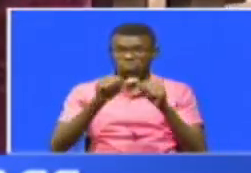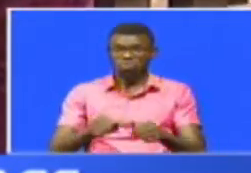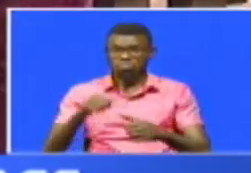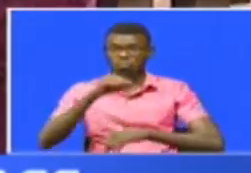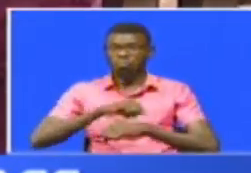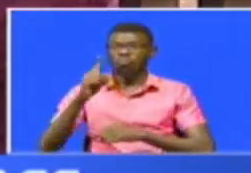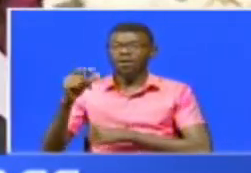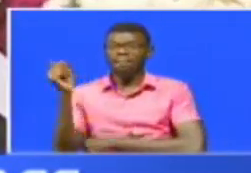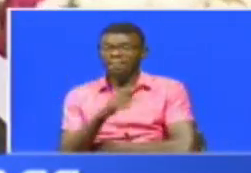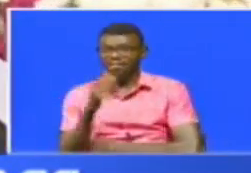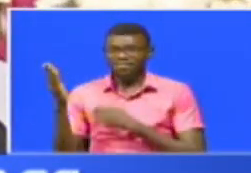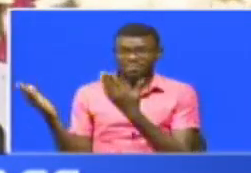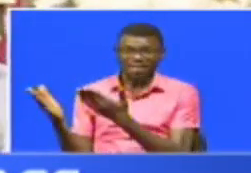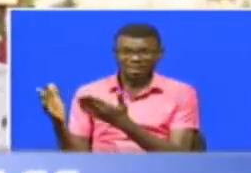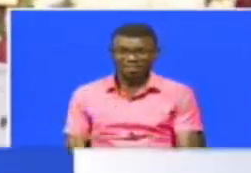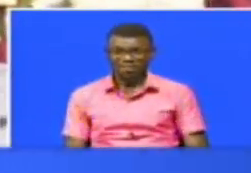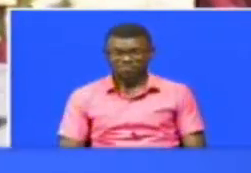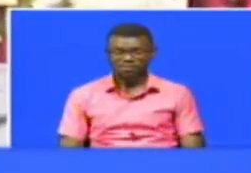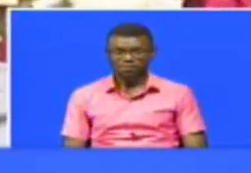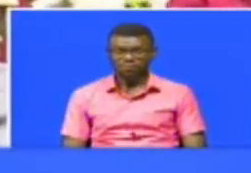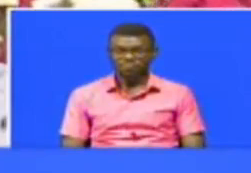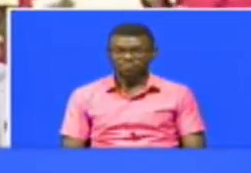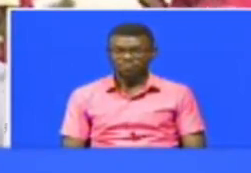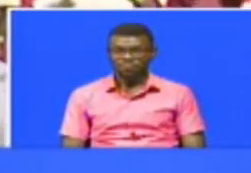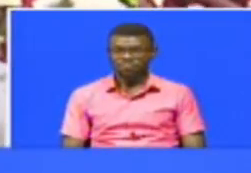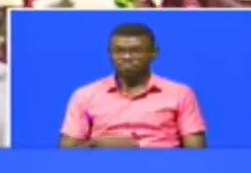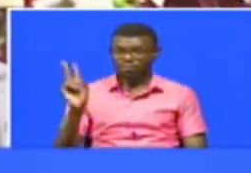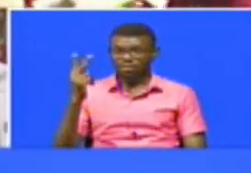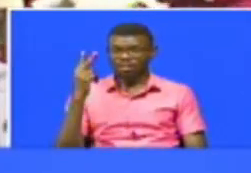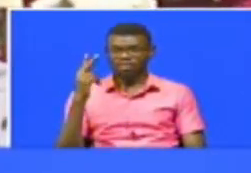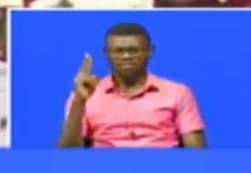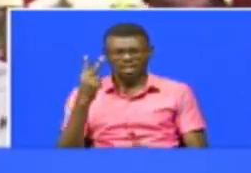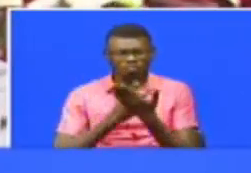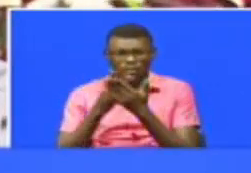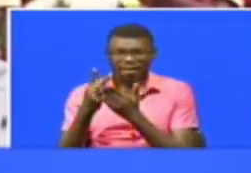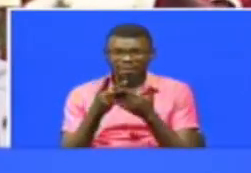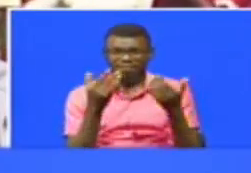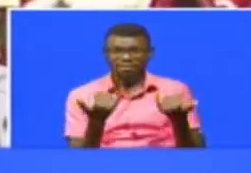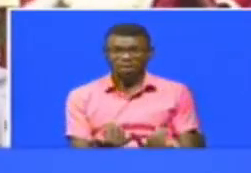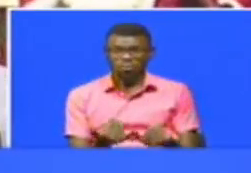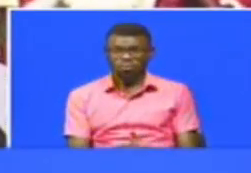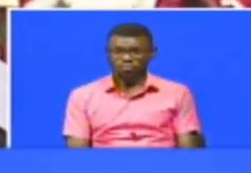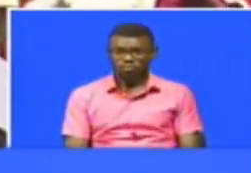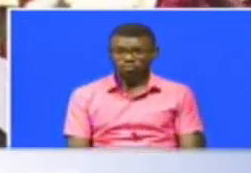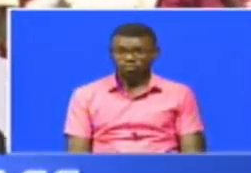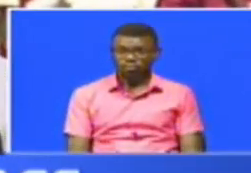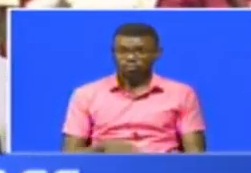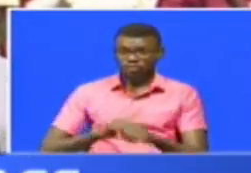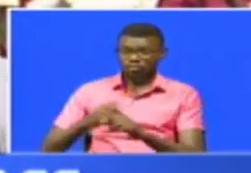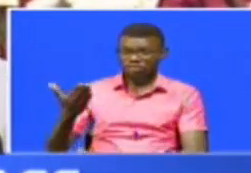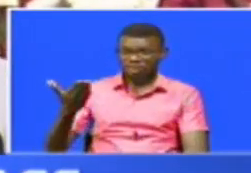a month. So far, this may be our second year, second week. Tangu turudi.